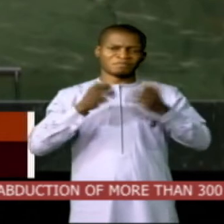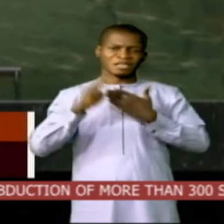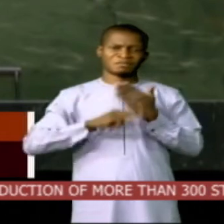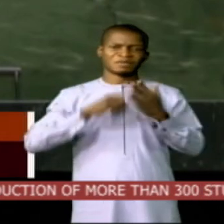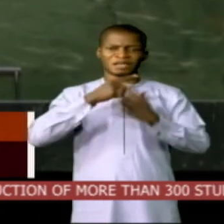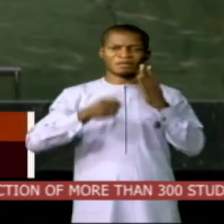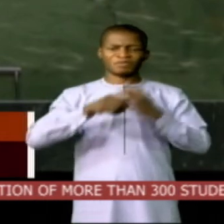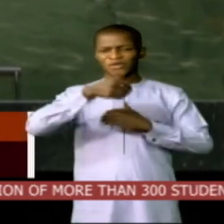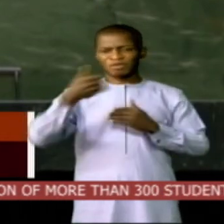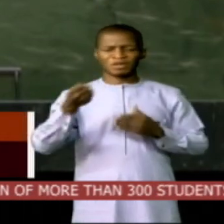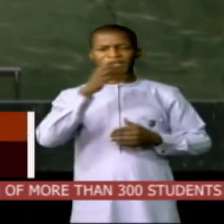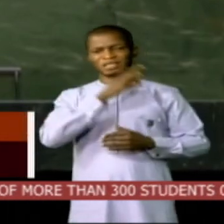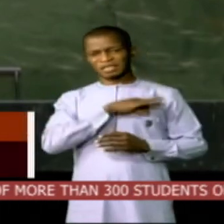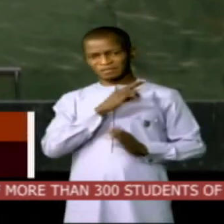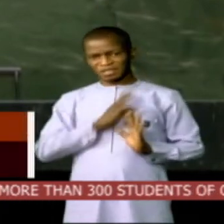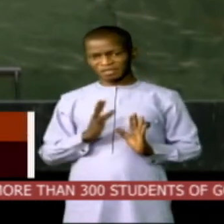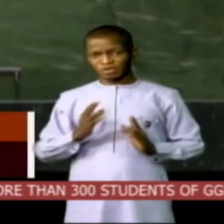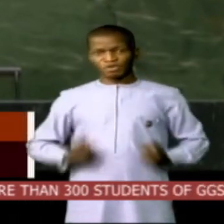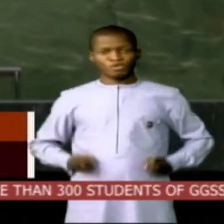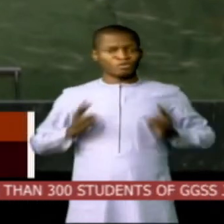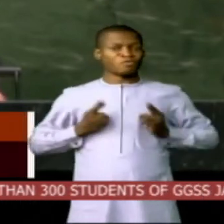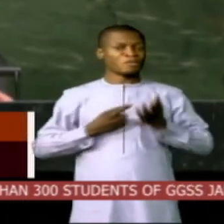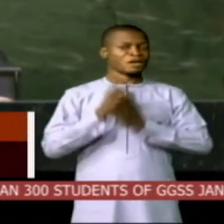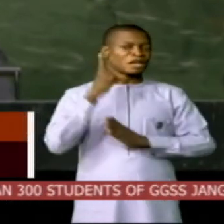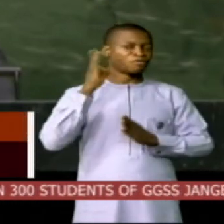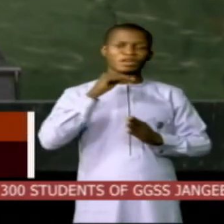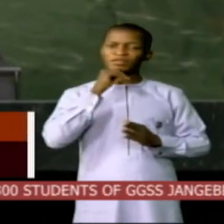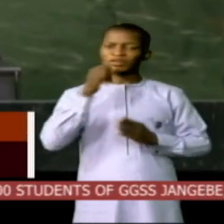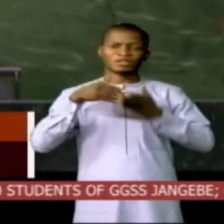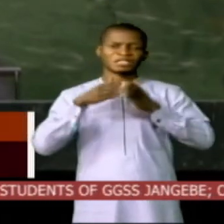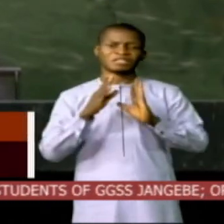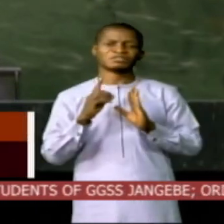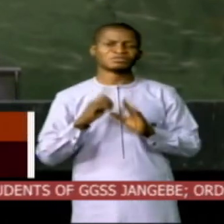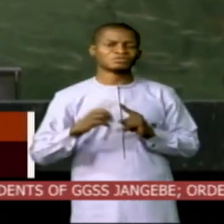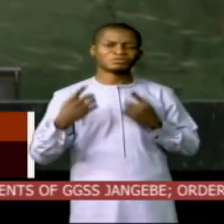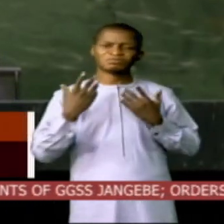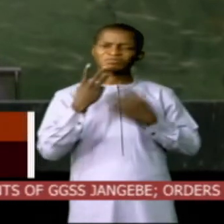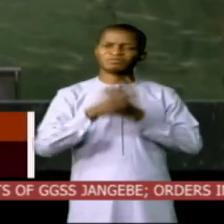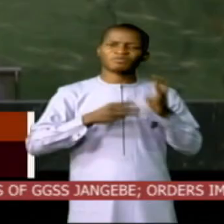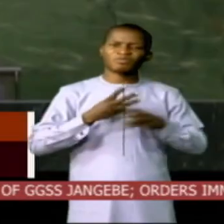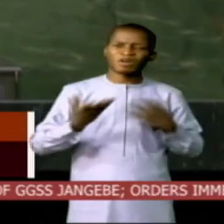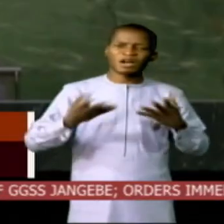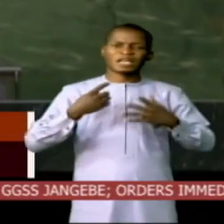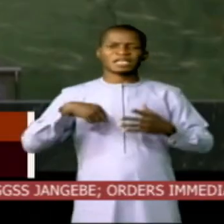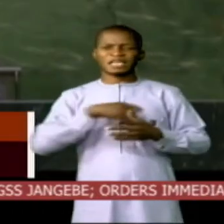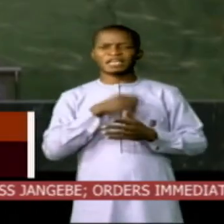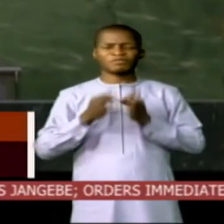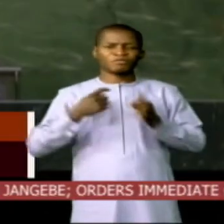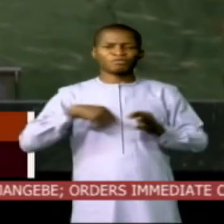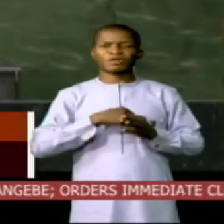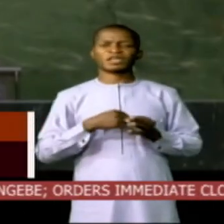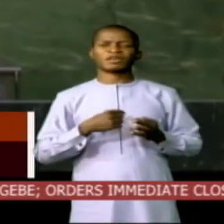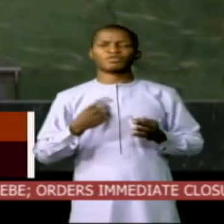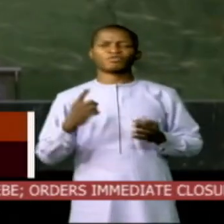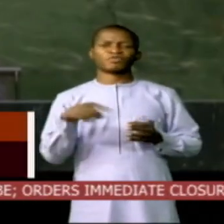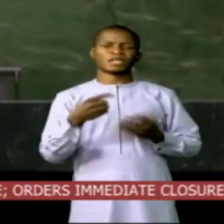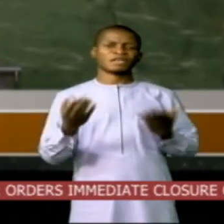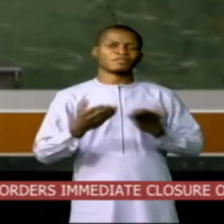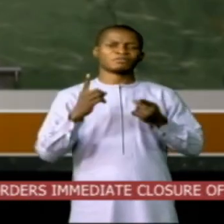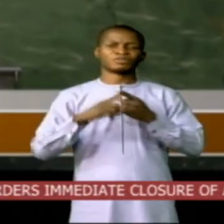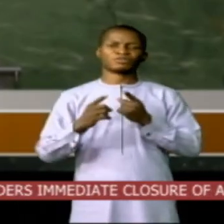other advantages. Human rights will not lead to a healthier world if they are only available to the privileged